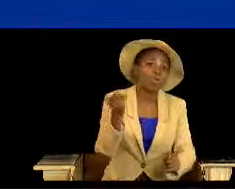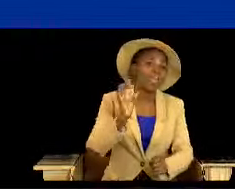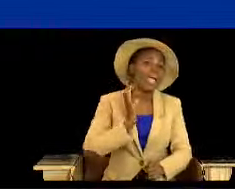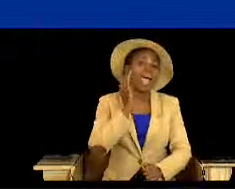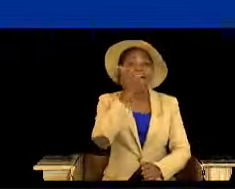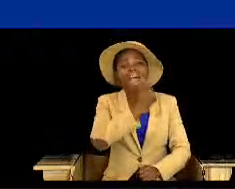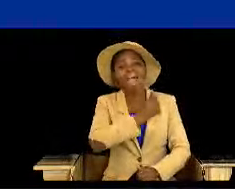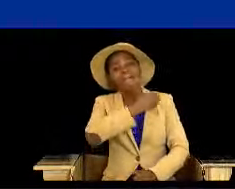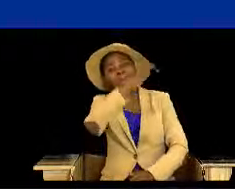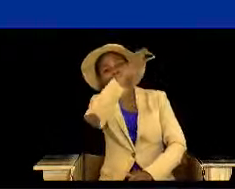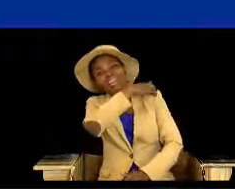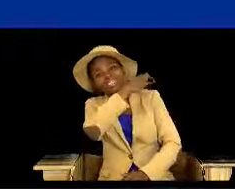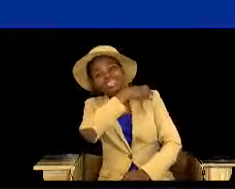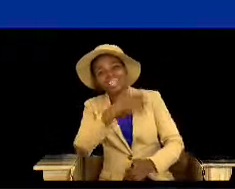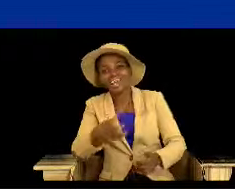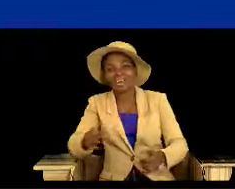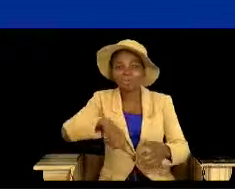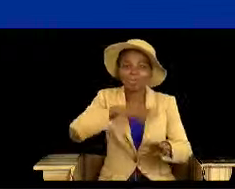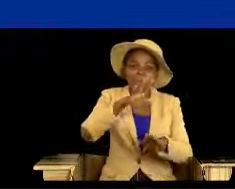all